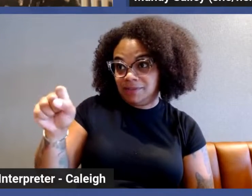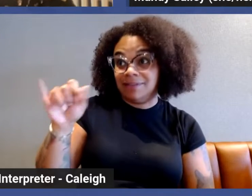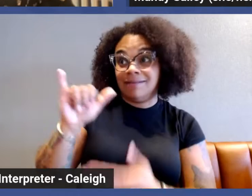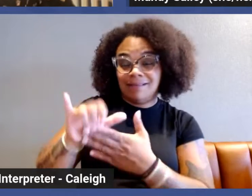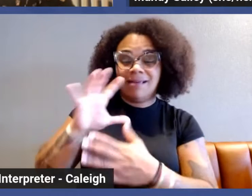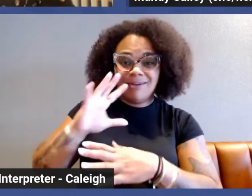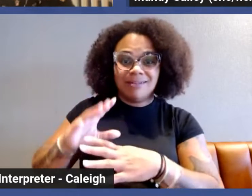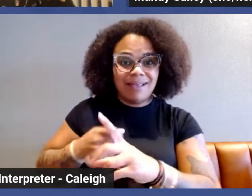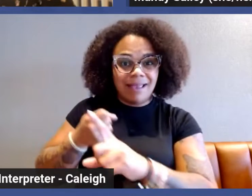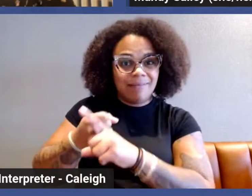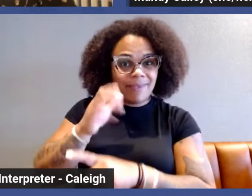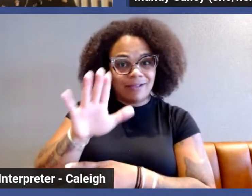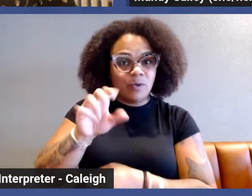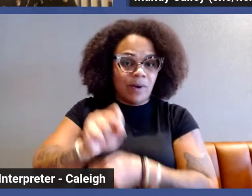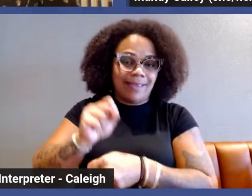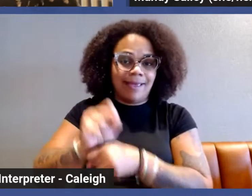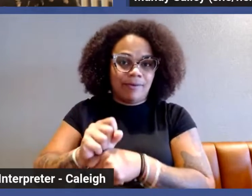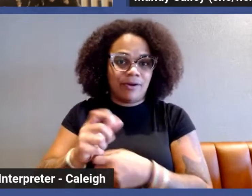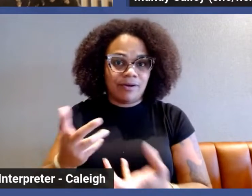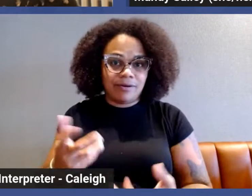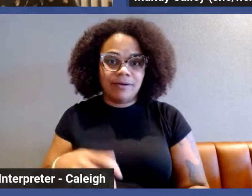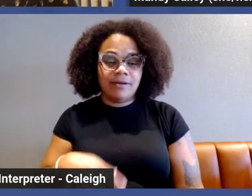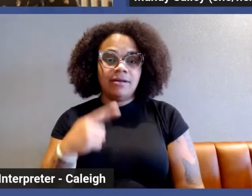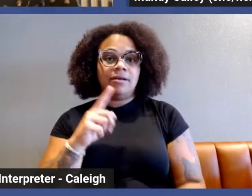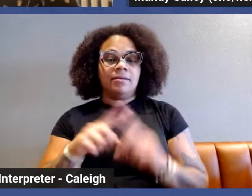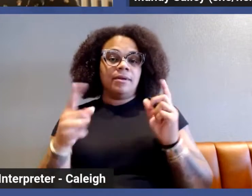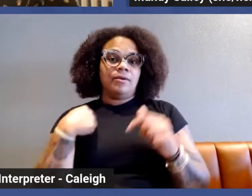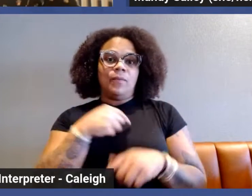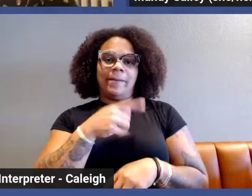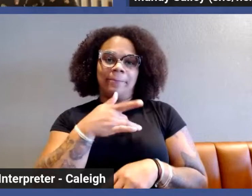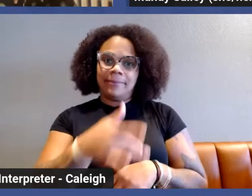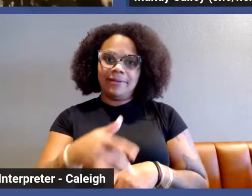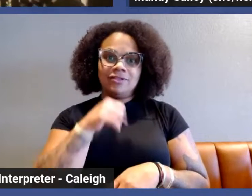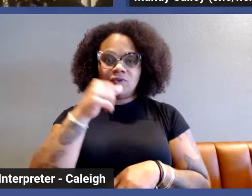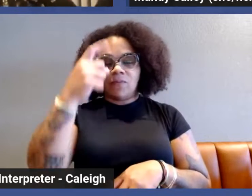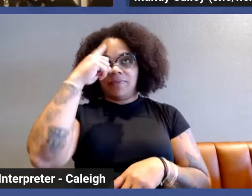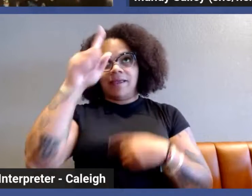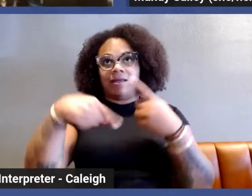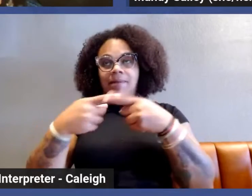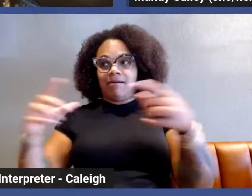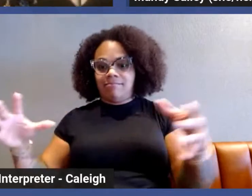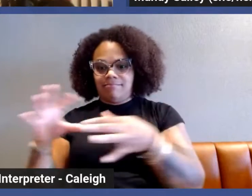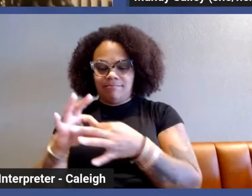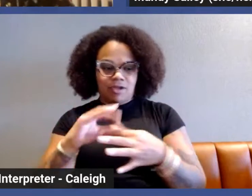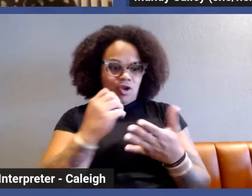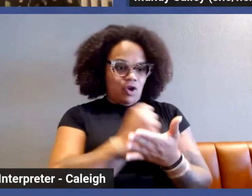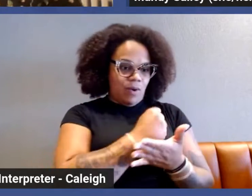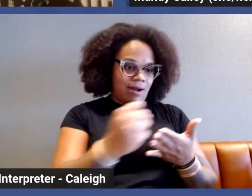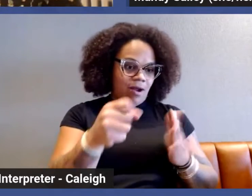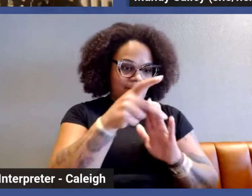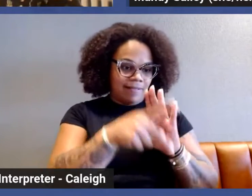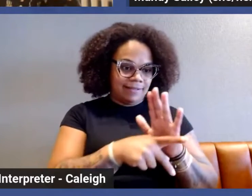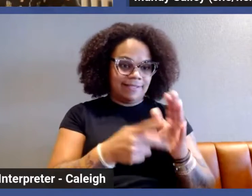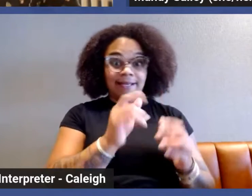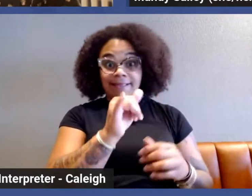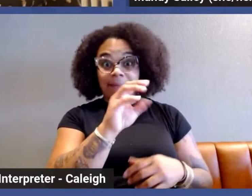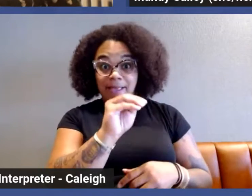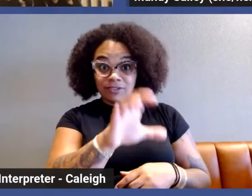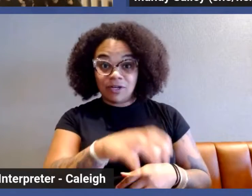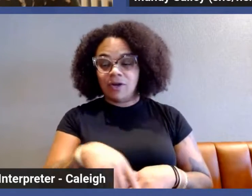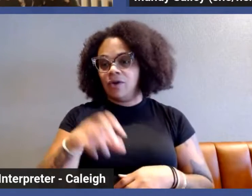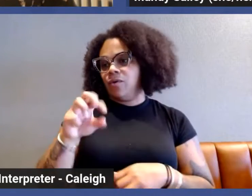your labor conditions, but we never think of, either credit card policy with the MasterCard thing or social